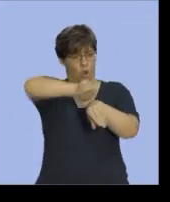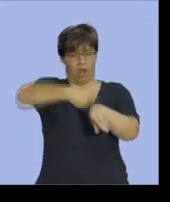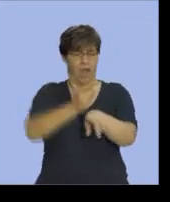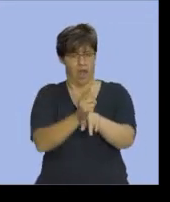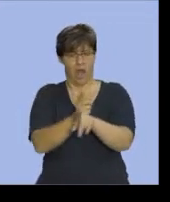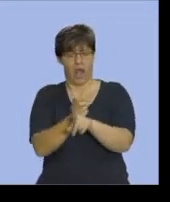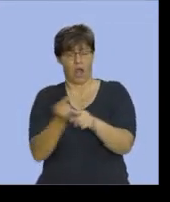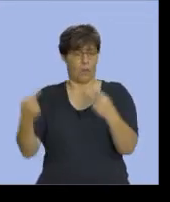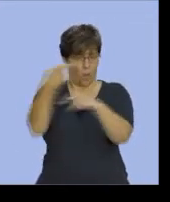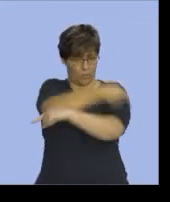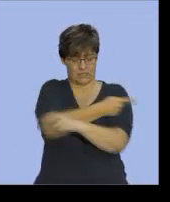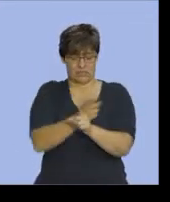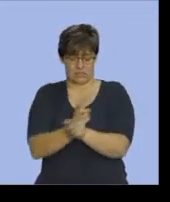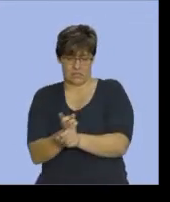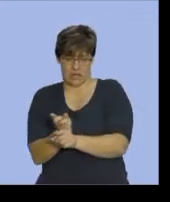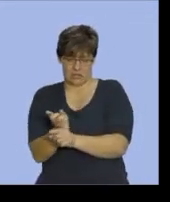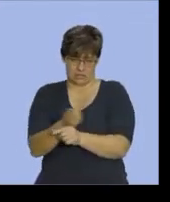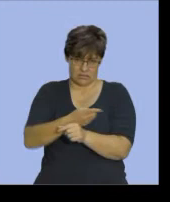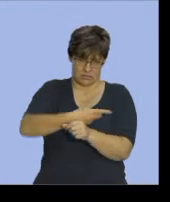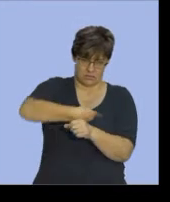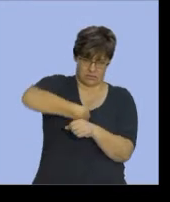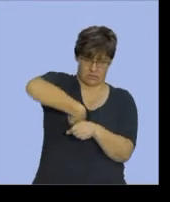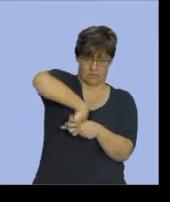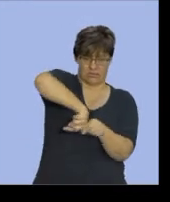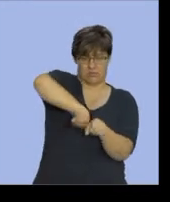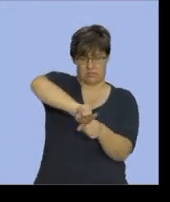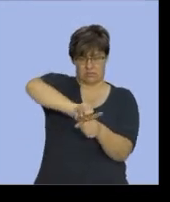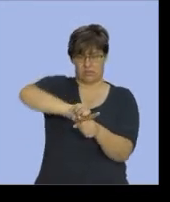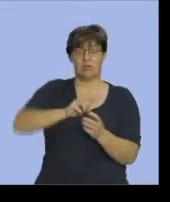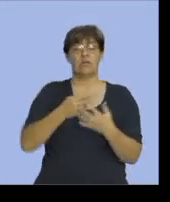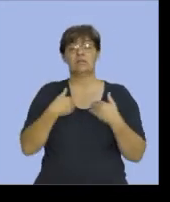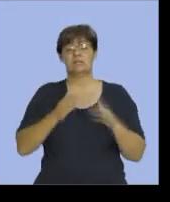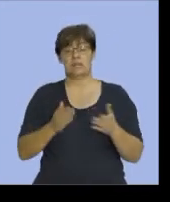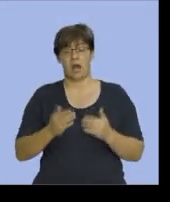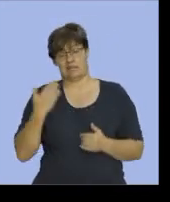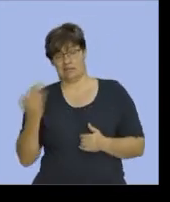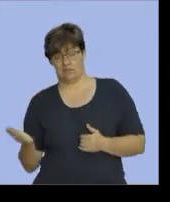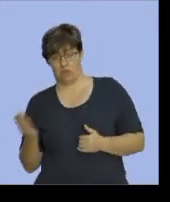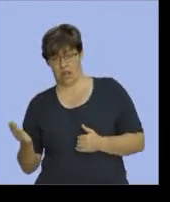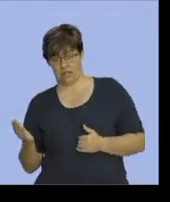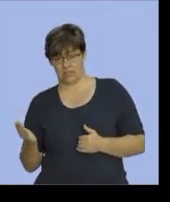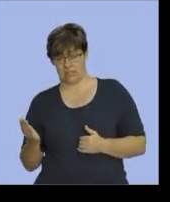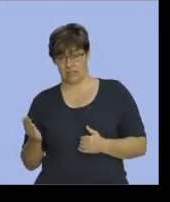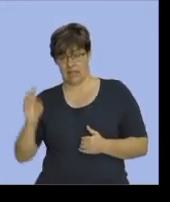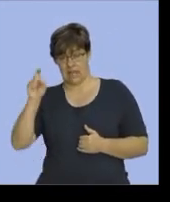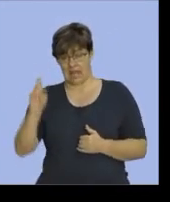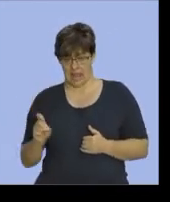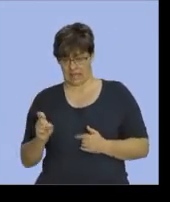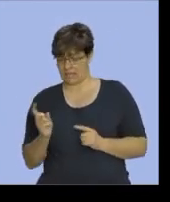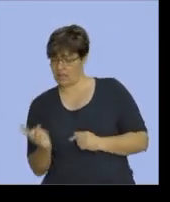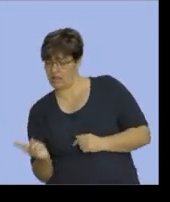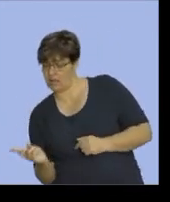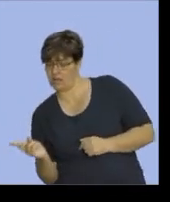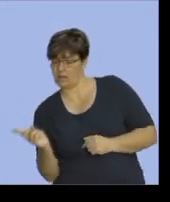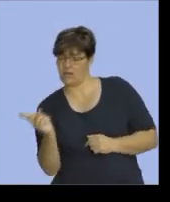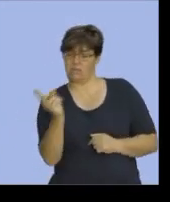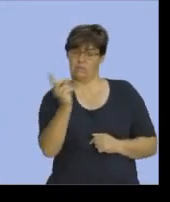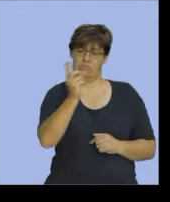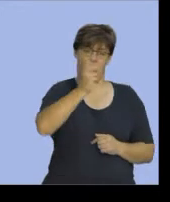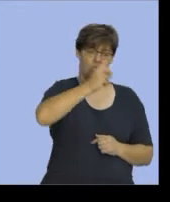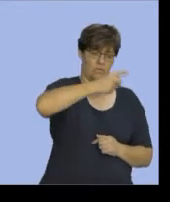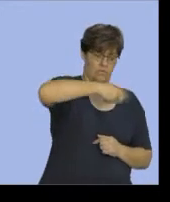measure angles on a Cartesian plane, we start from the x-axis on the right-hand side, and we move in